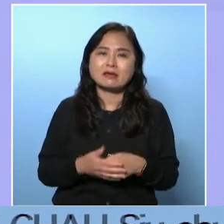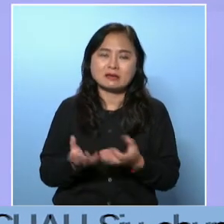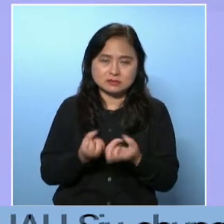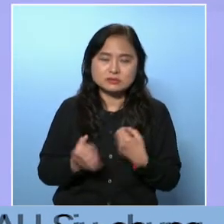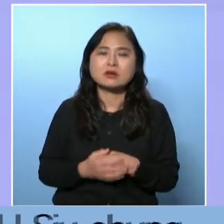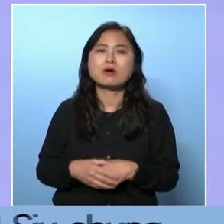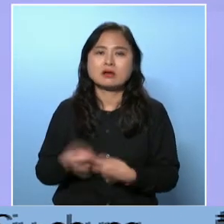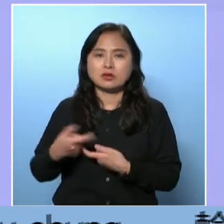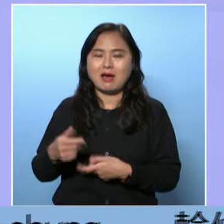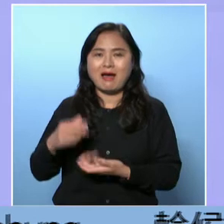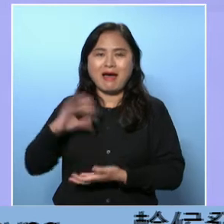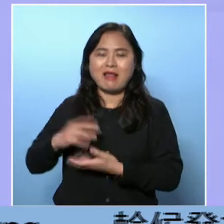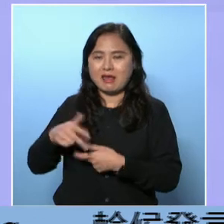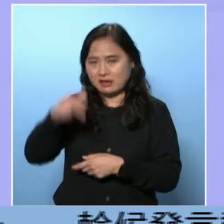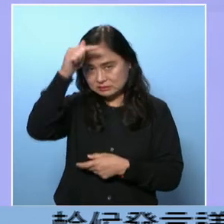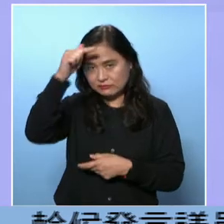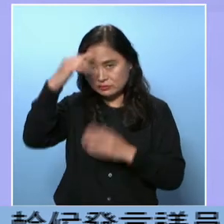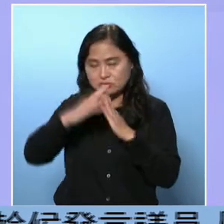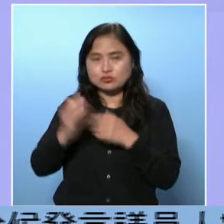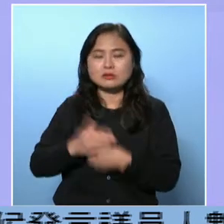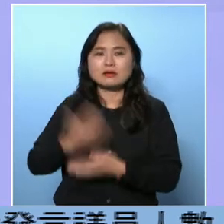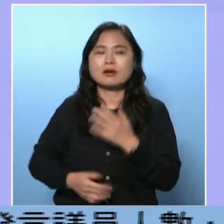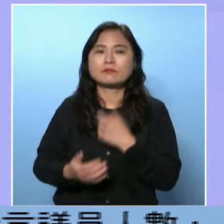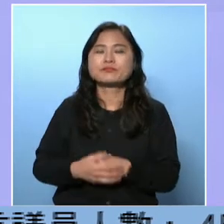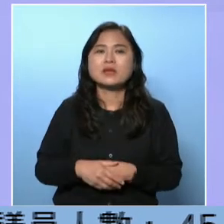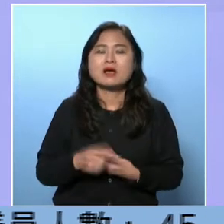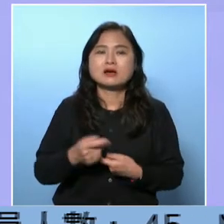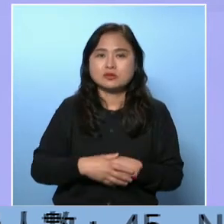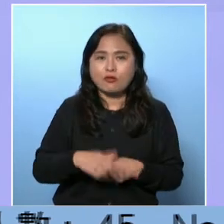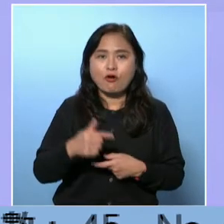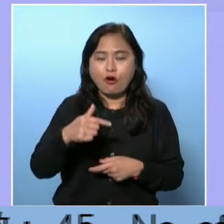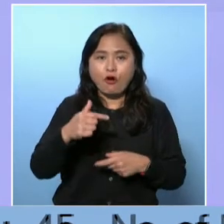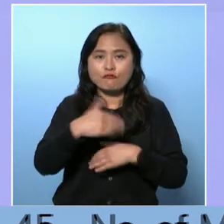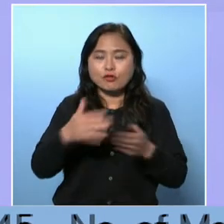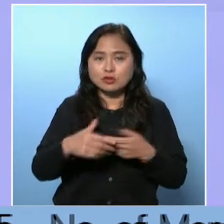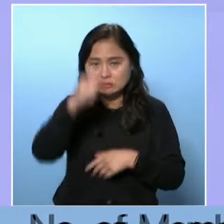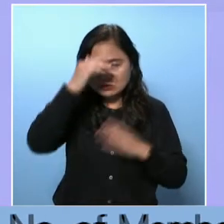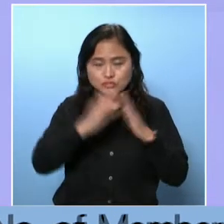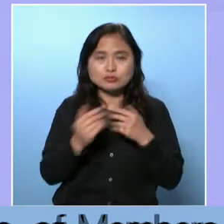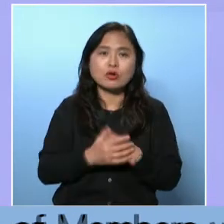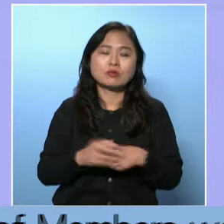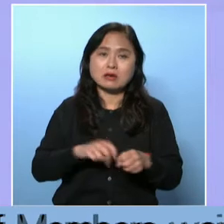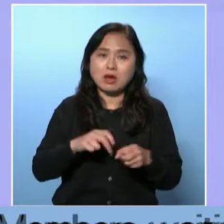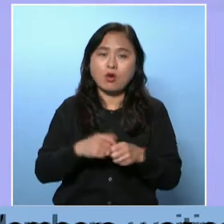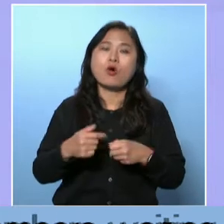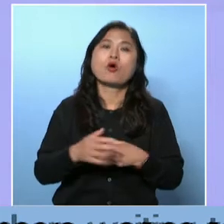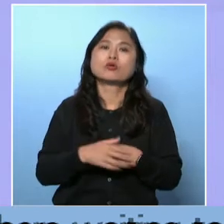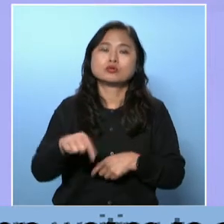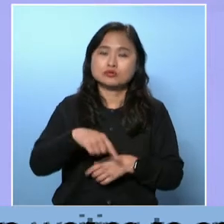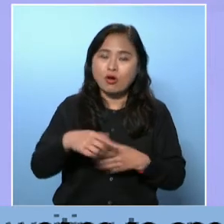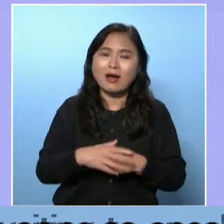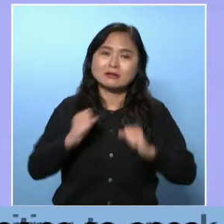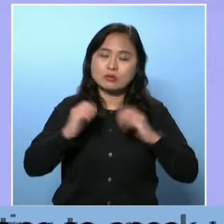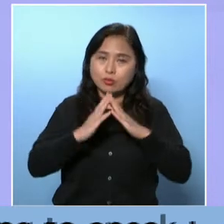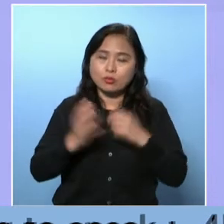can be dealt with by the private sector. And we can also